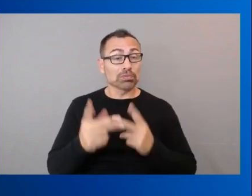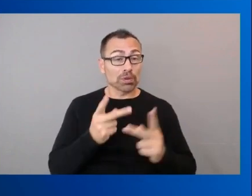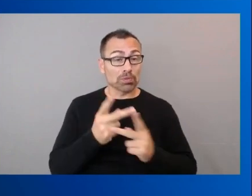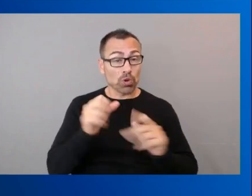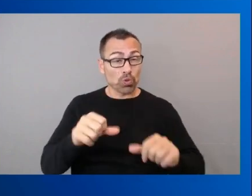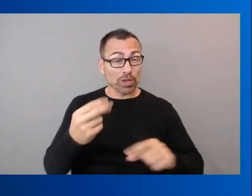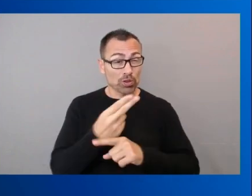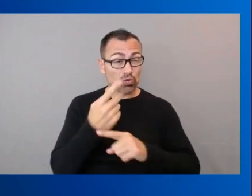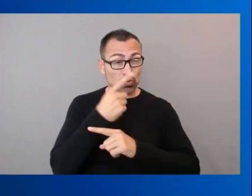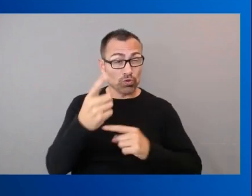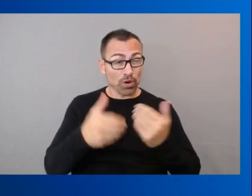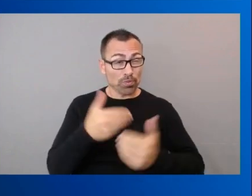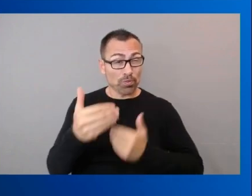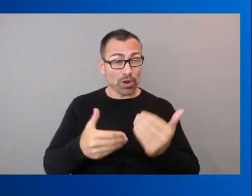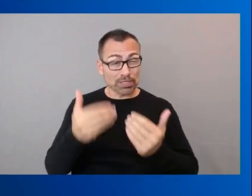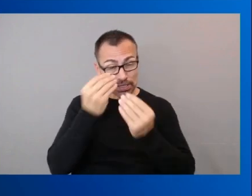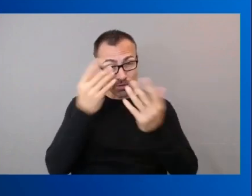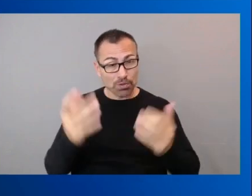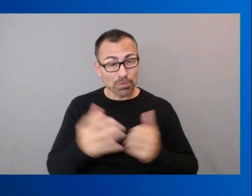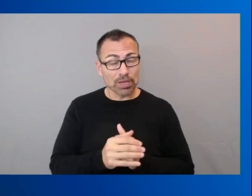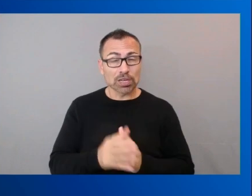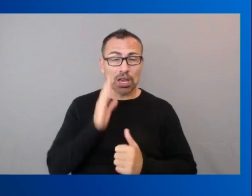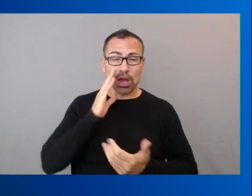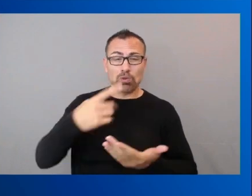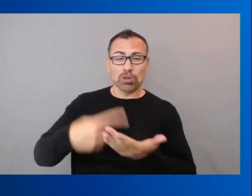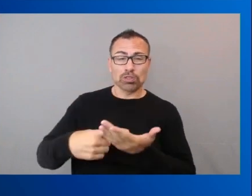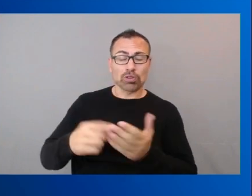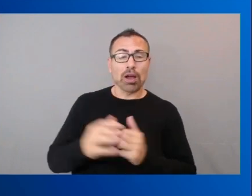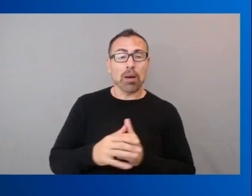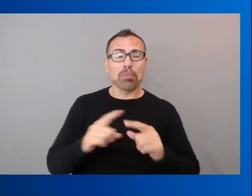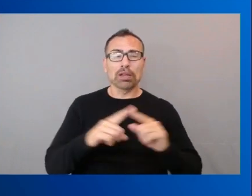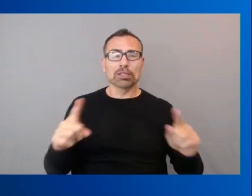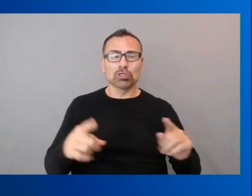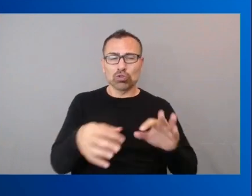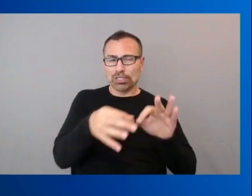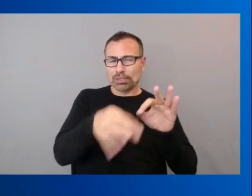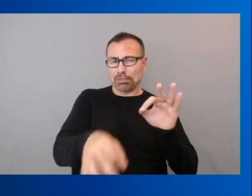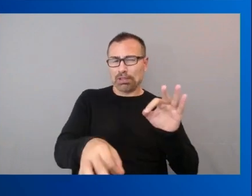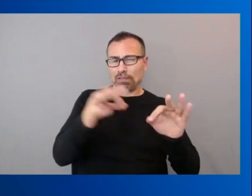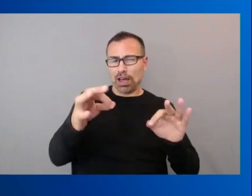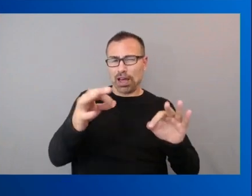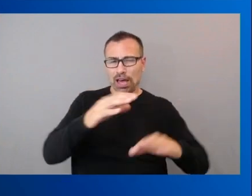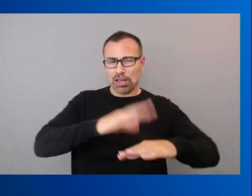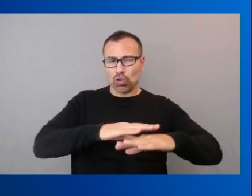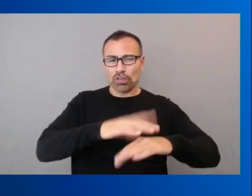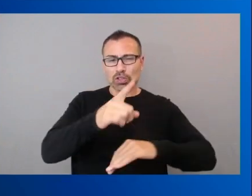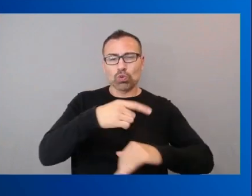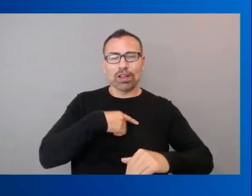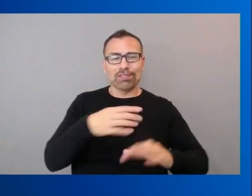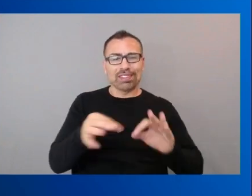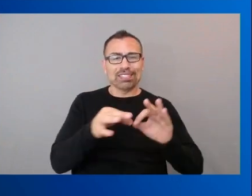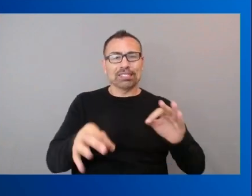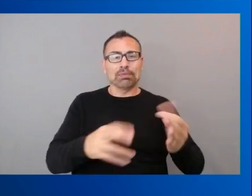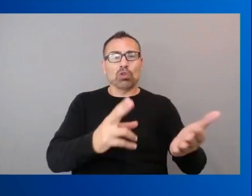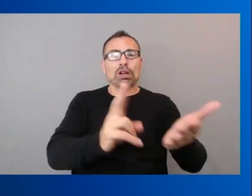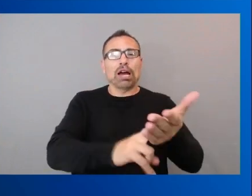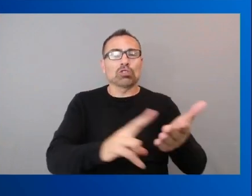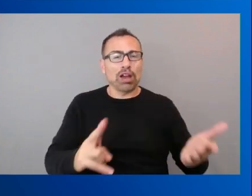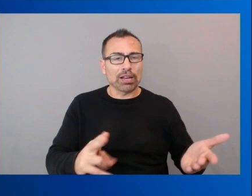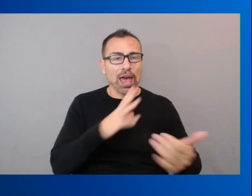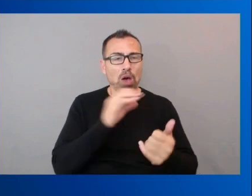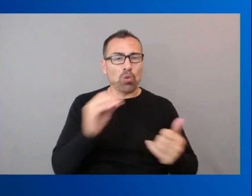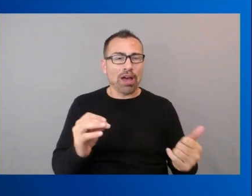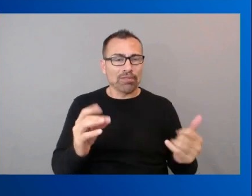to kind of summarize notification events, we have this kind of simple contract, but remember we also have this coupling between